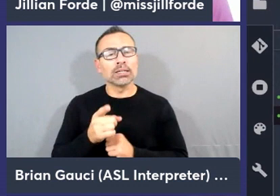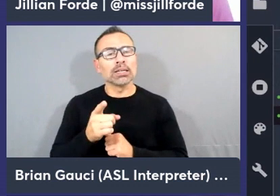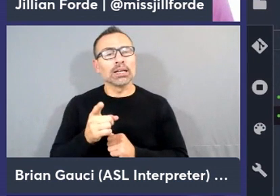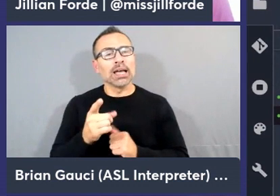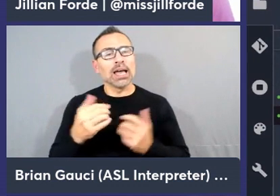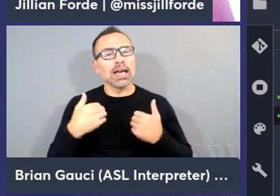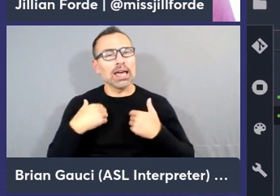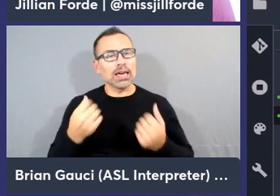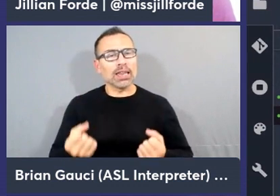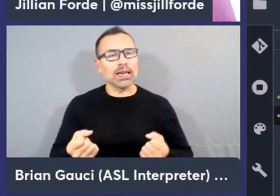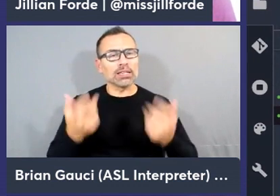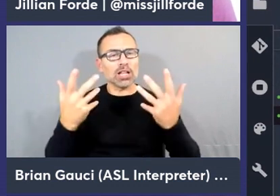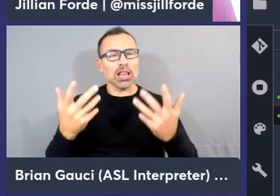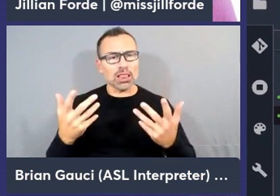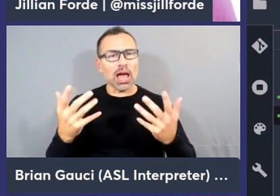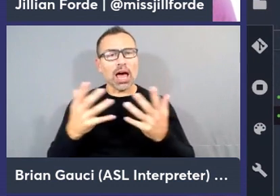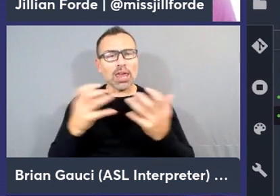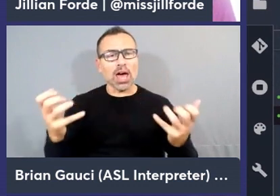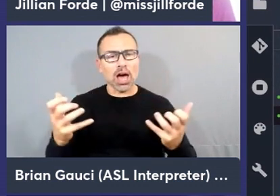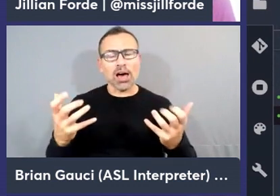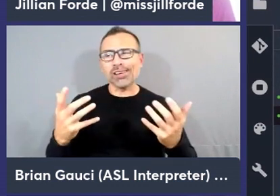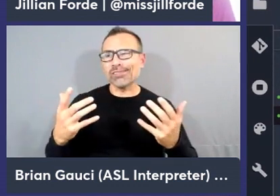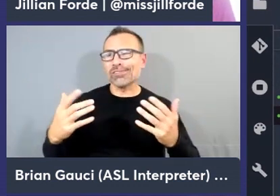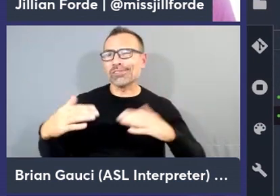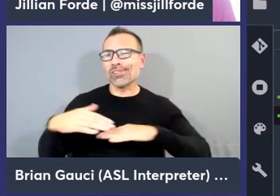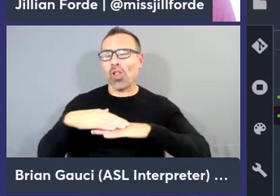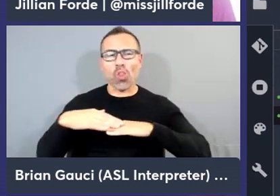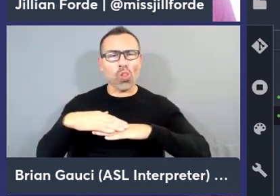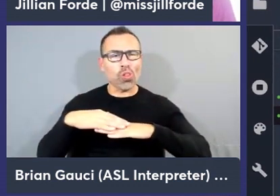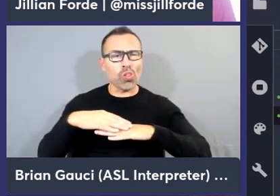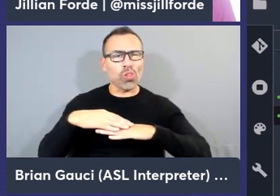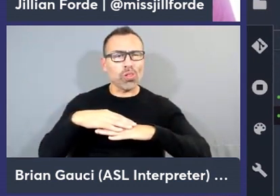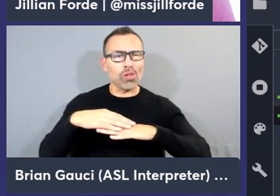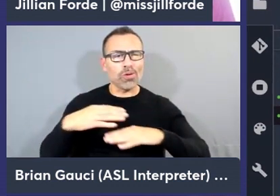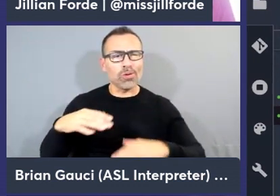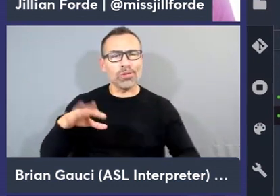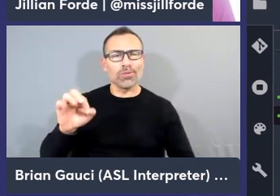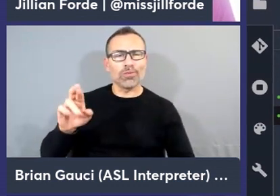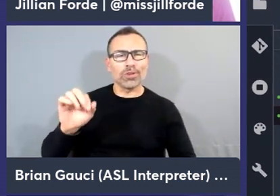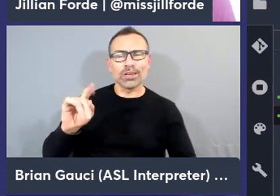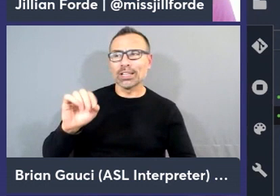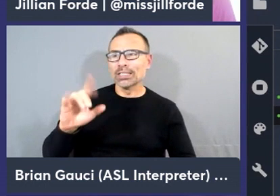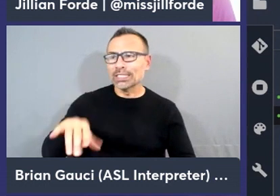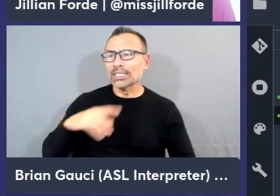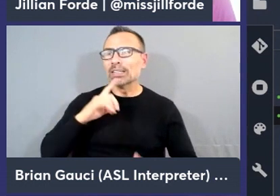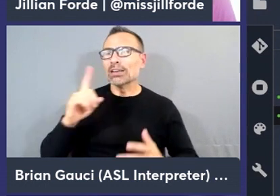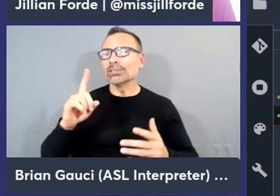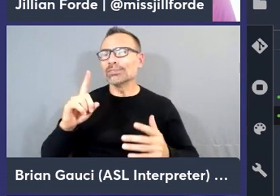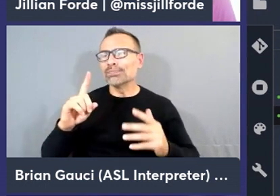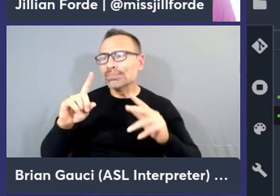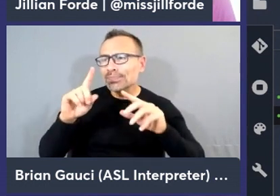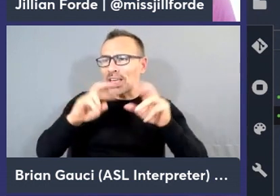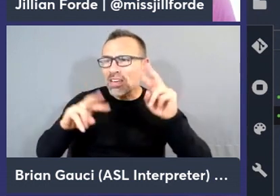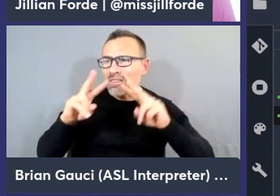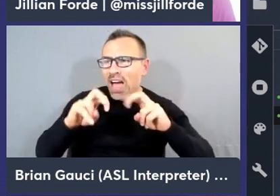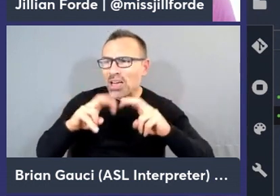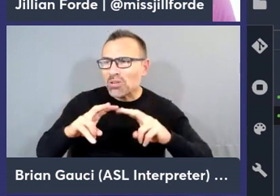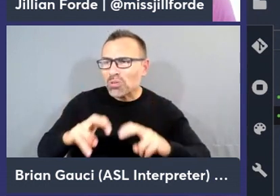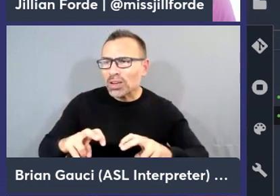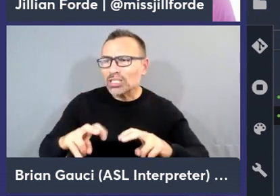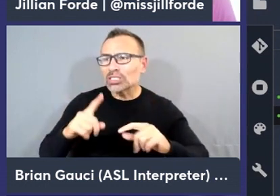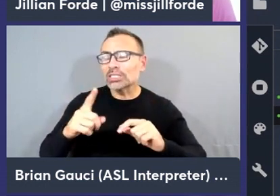of low fidelity evaluations with really high quality, high fidelity evaluations, and runs the high